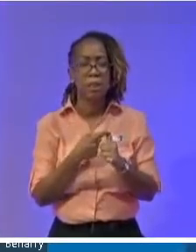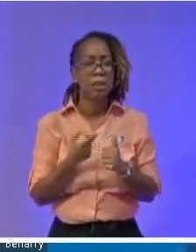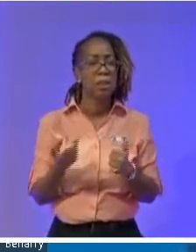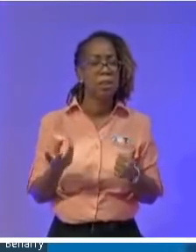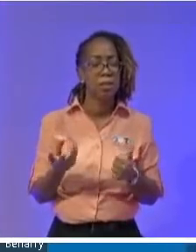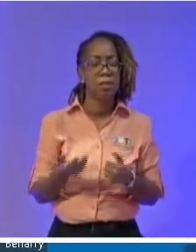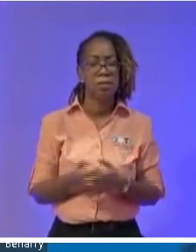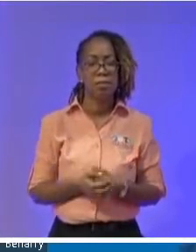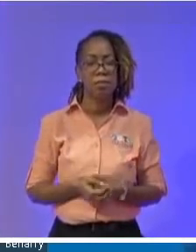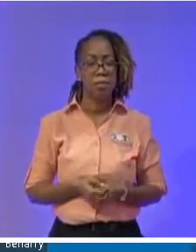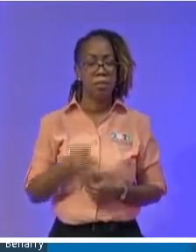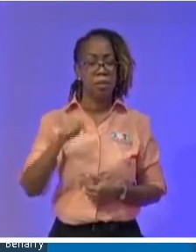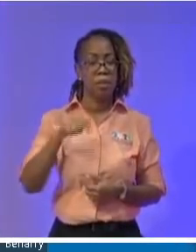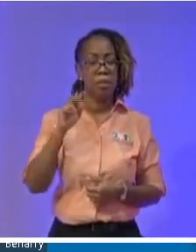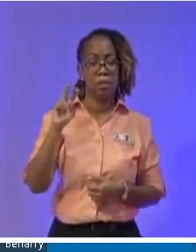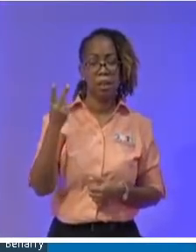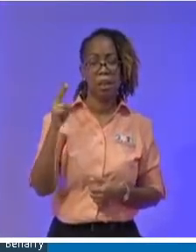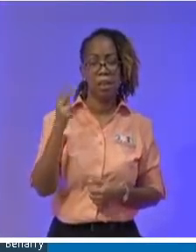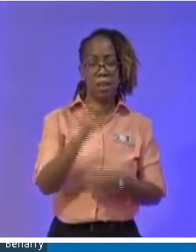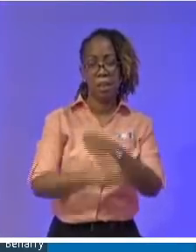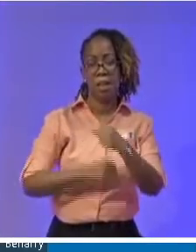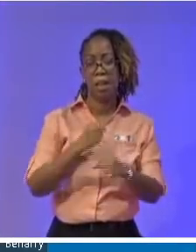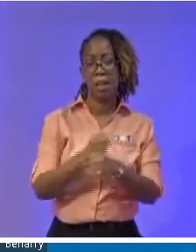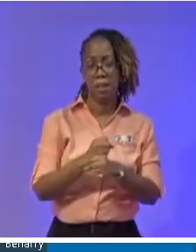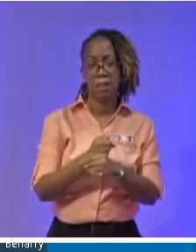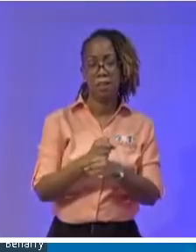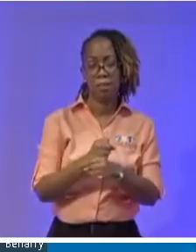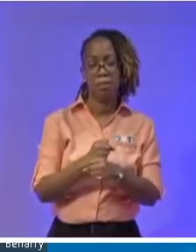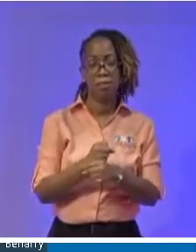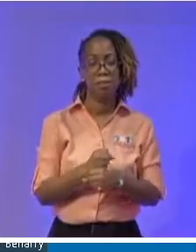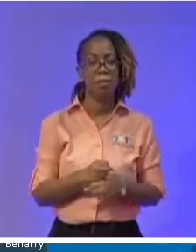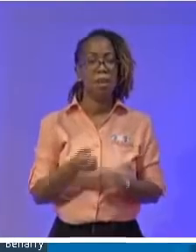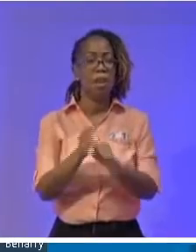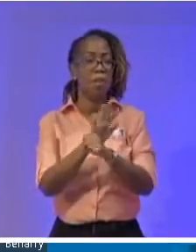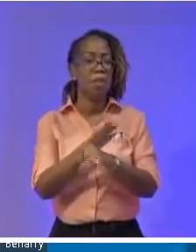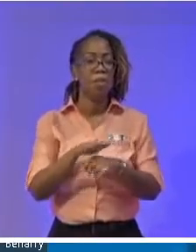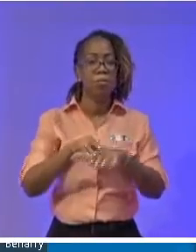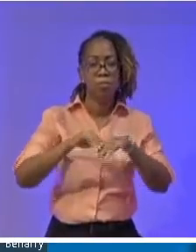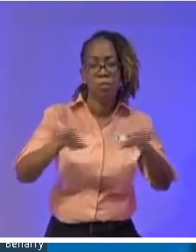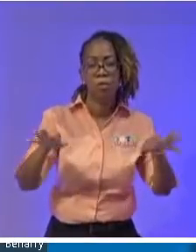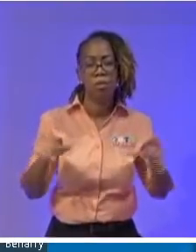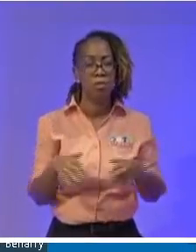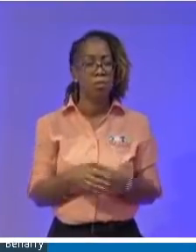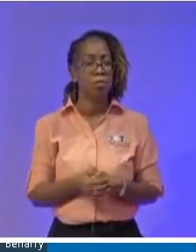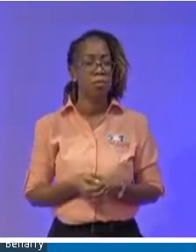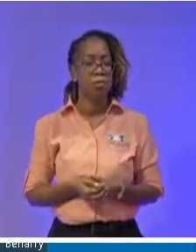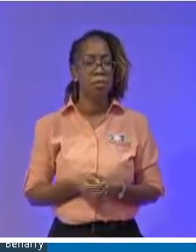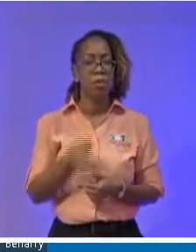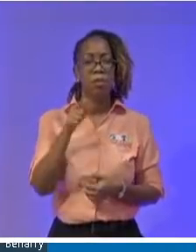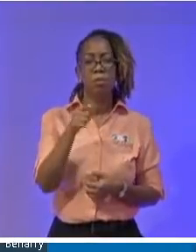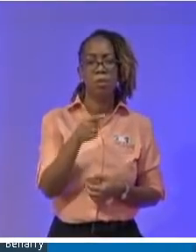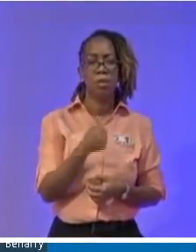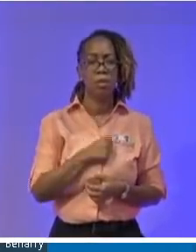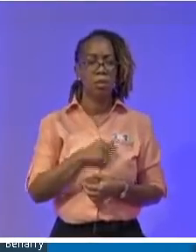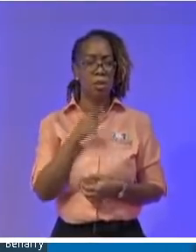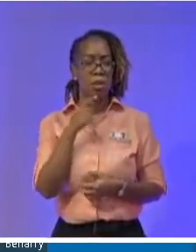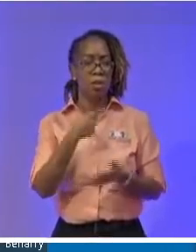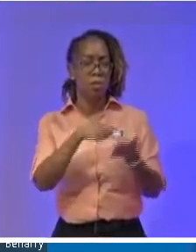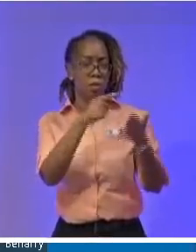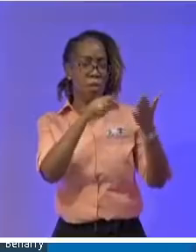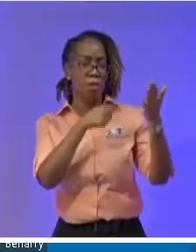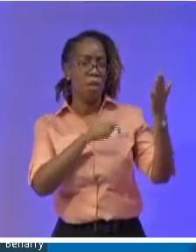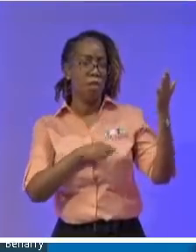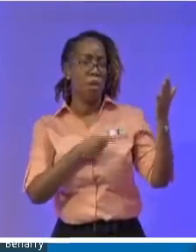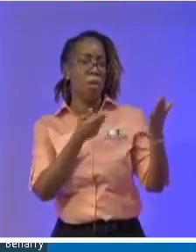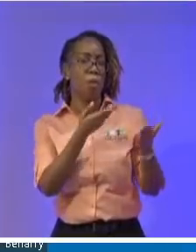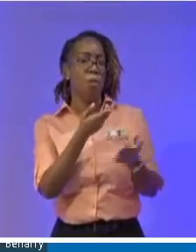second year of a pandemic. I wanted to find out from you what grade you'll give yourself in terms of managing